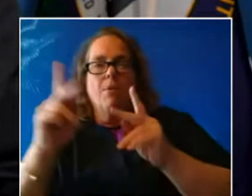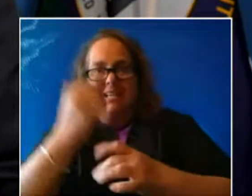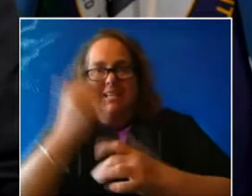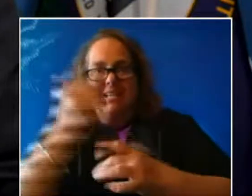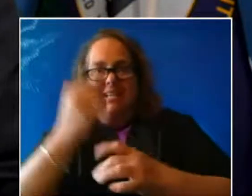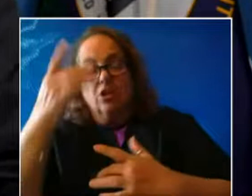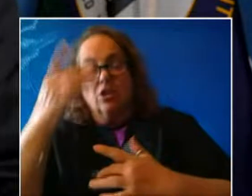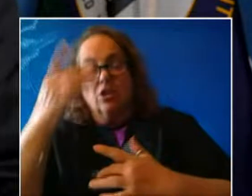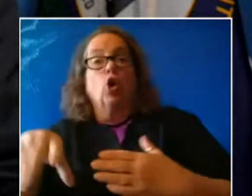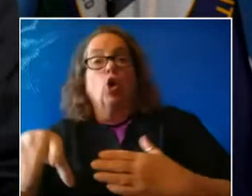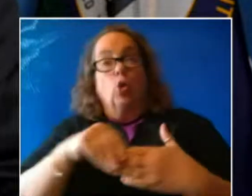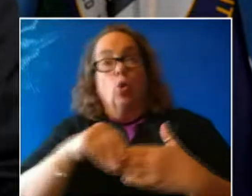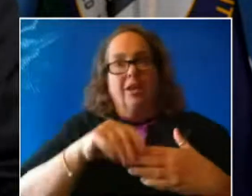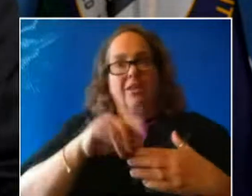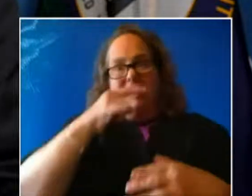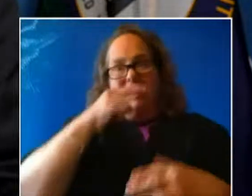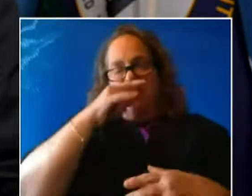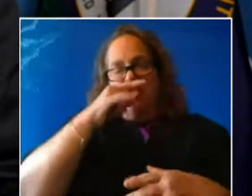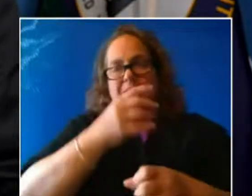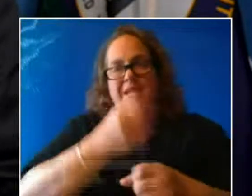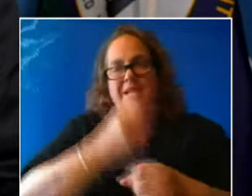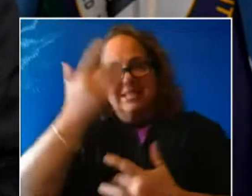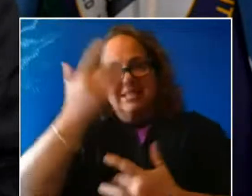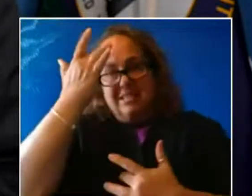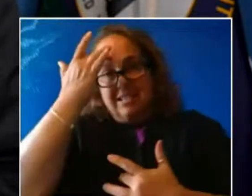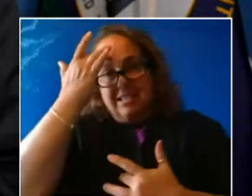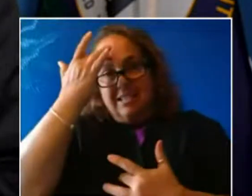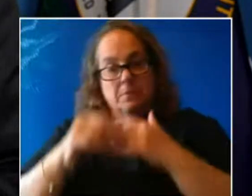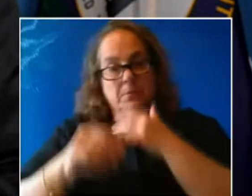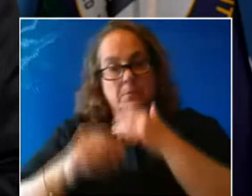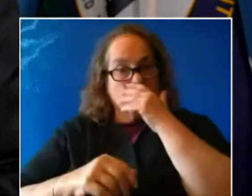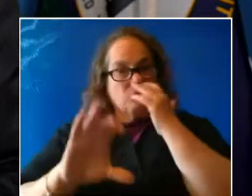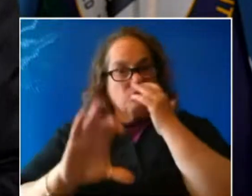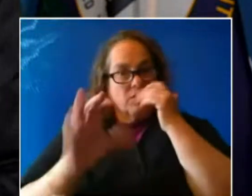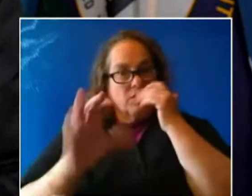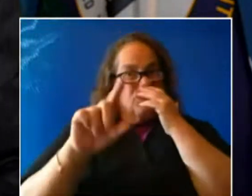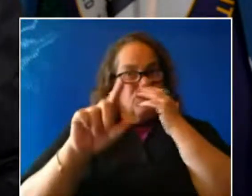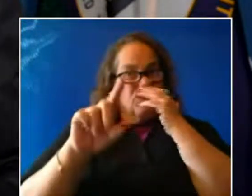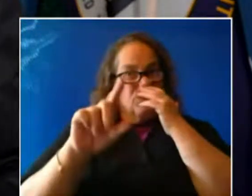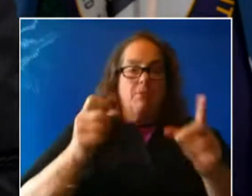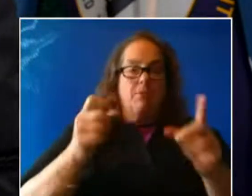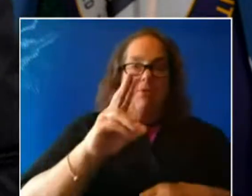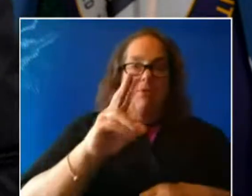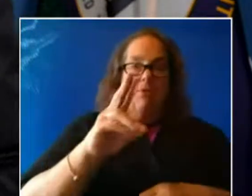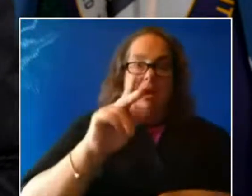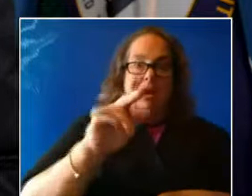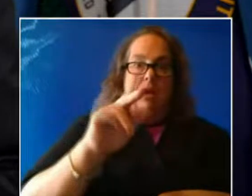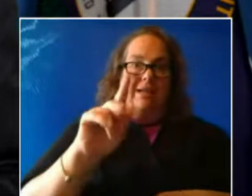sick. Chad Hedrick from WKYT with our final question.